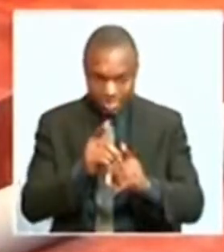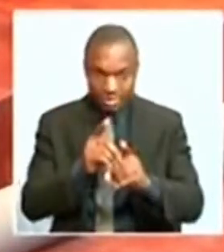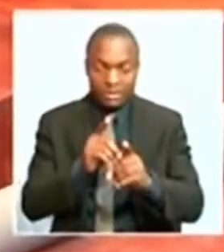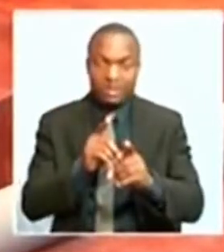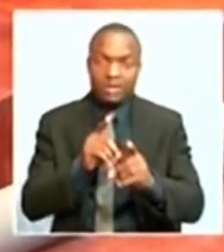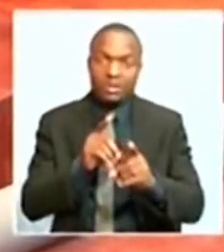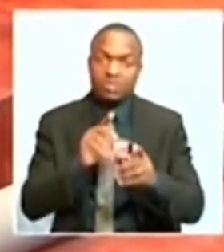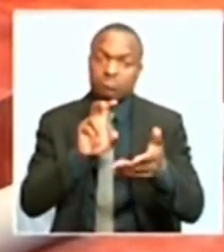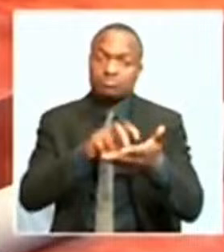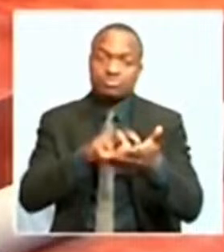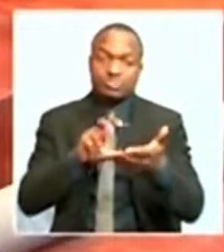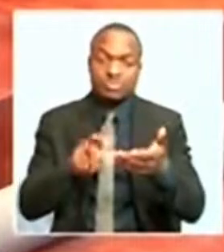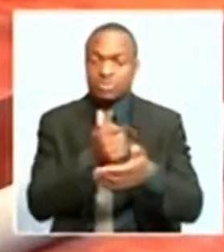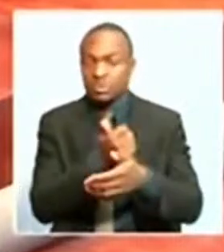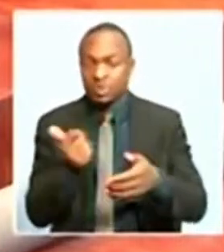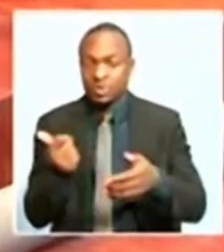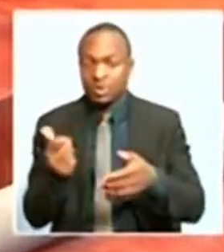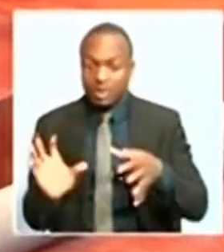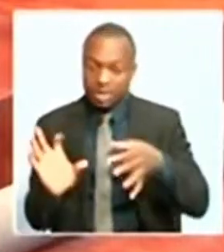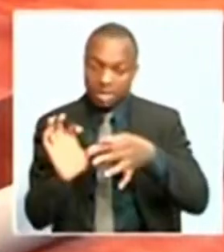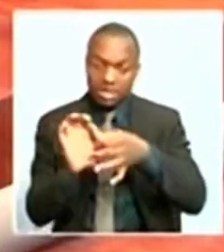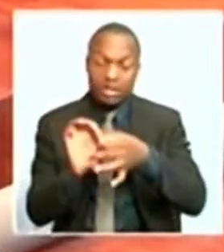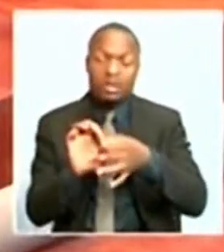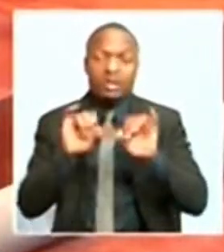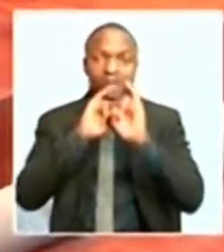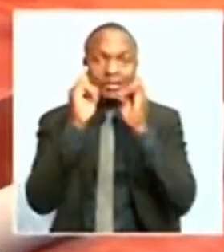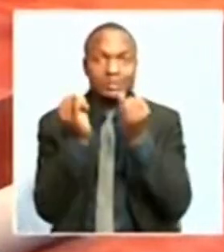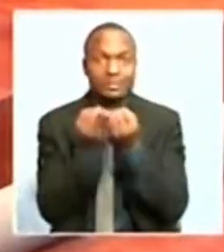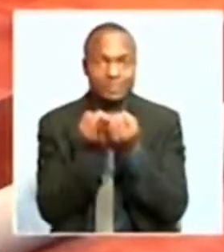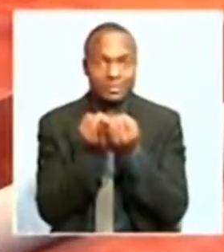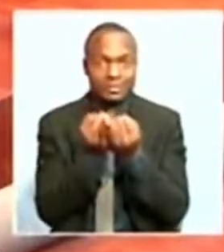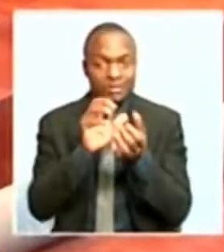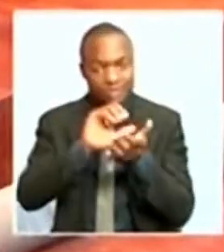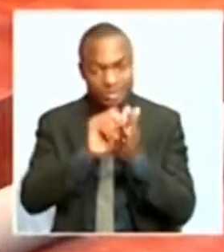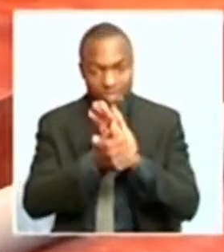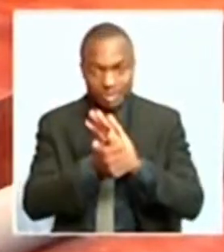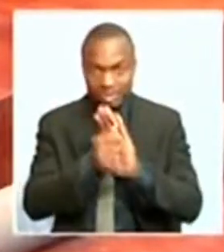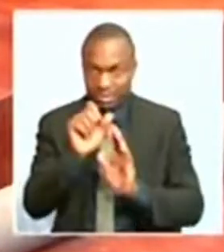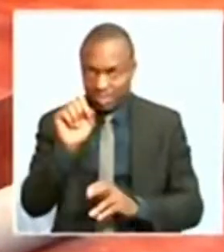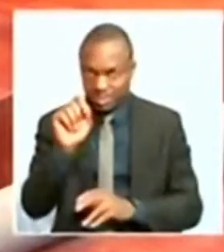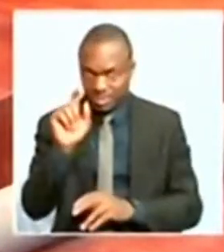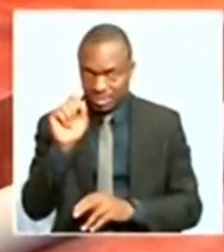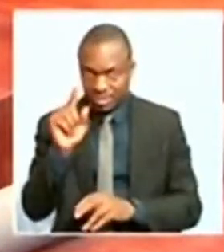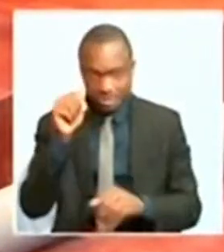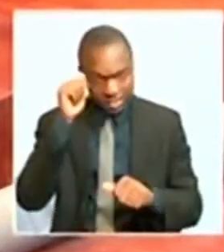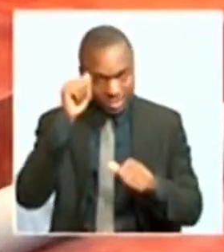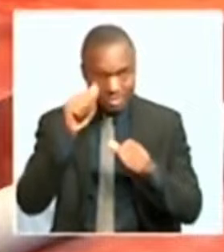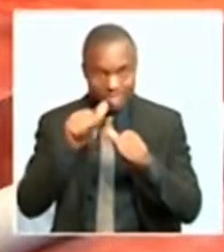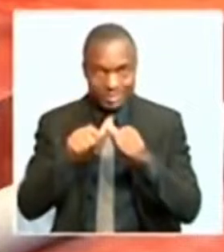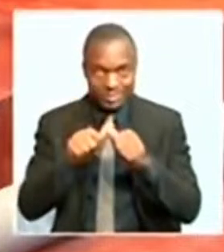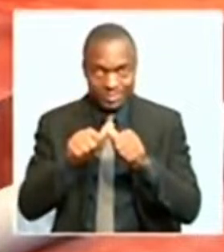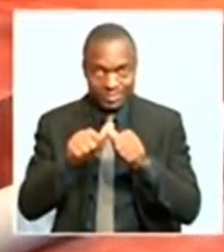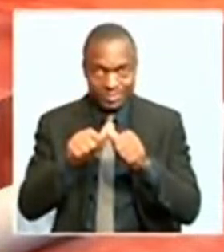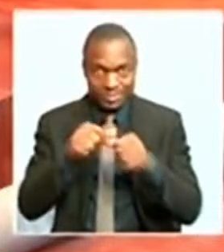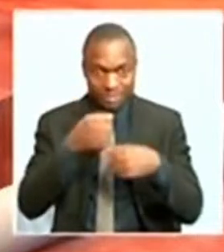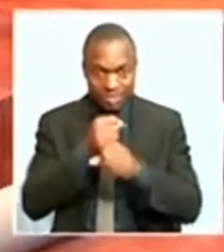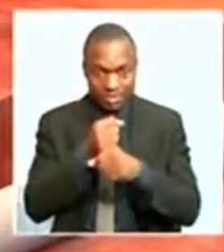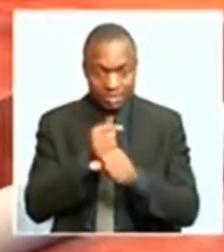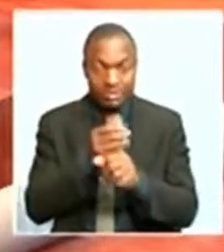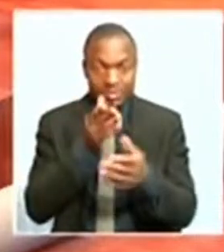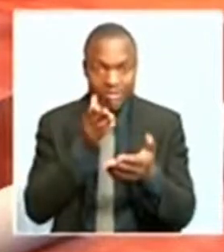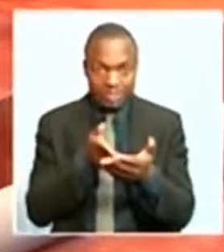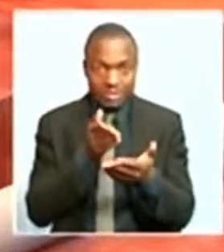or any affiliated entity referred to, which has been referred in Article 11 of the agreement for the establishment of the Africa